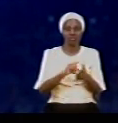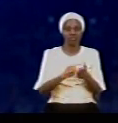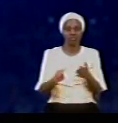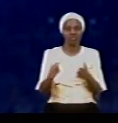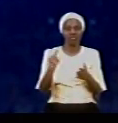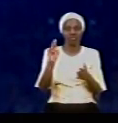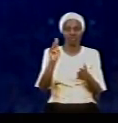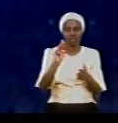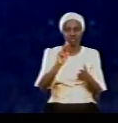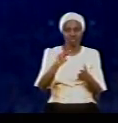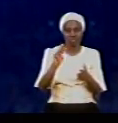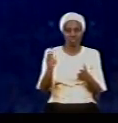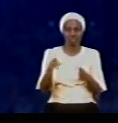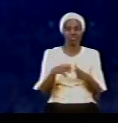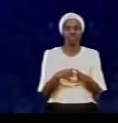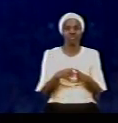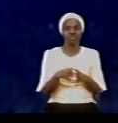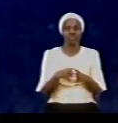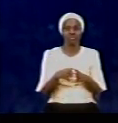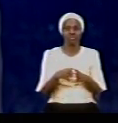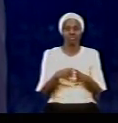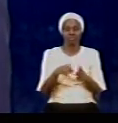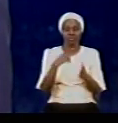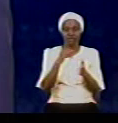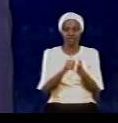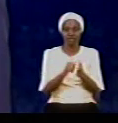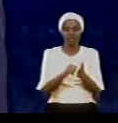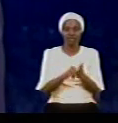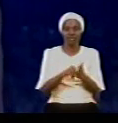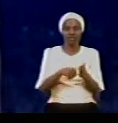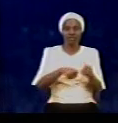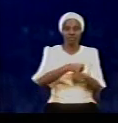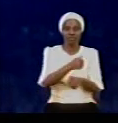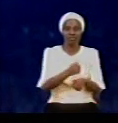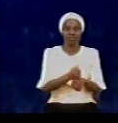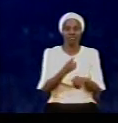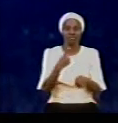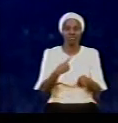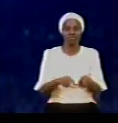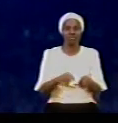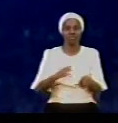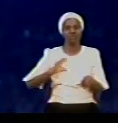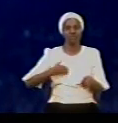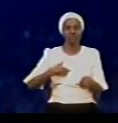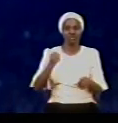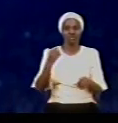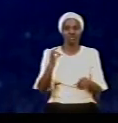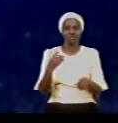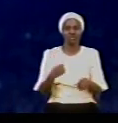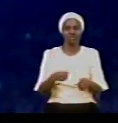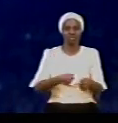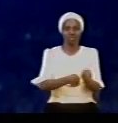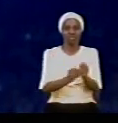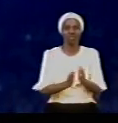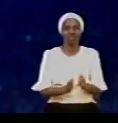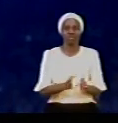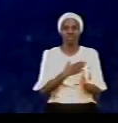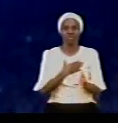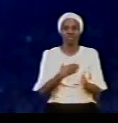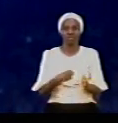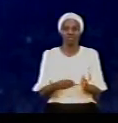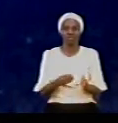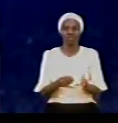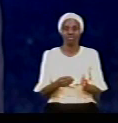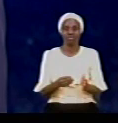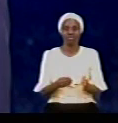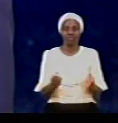of the disciples and exhorting them to continue in the faith, and that we must through